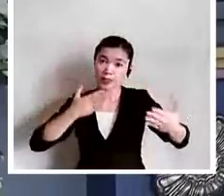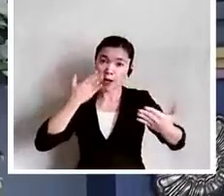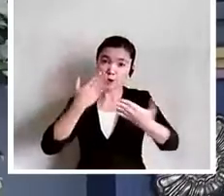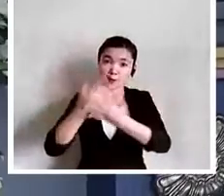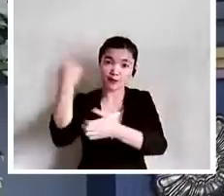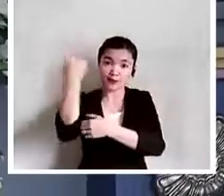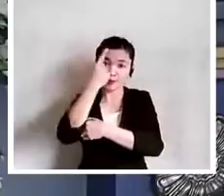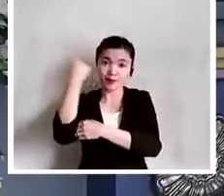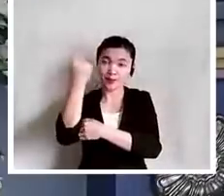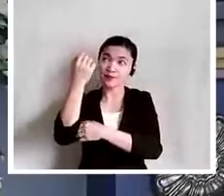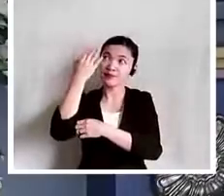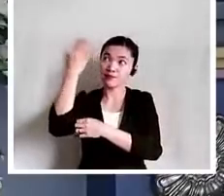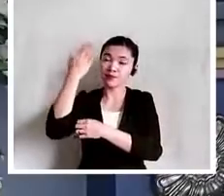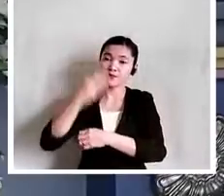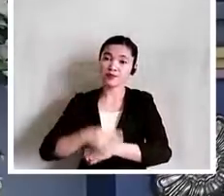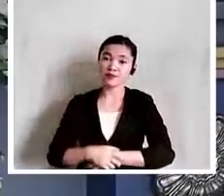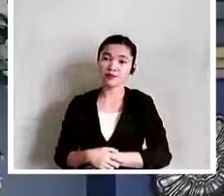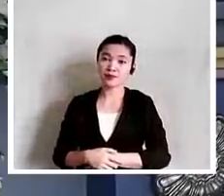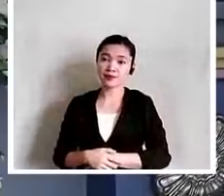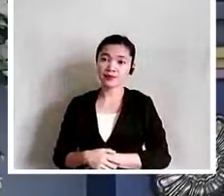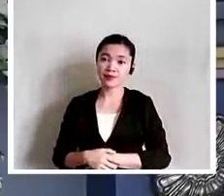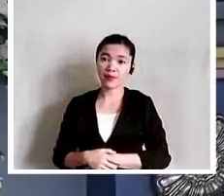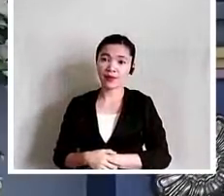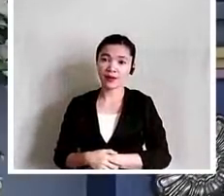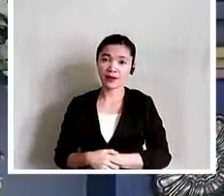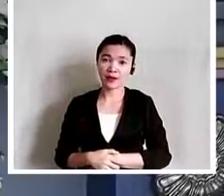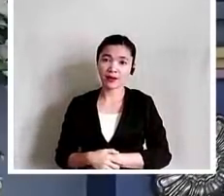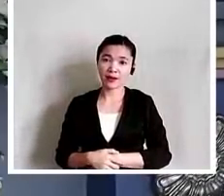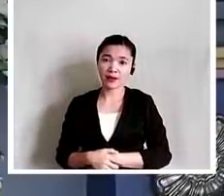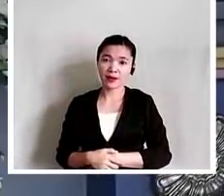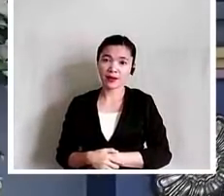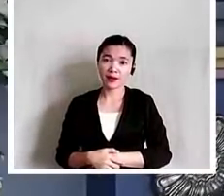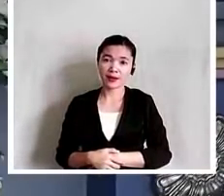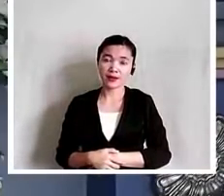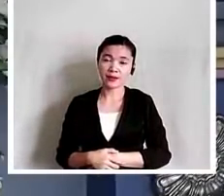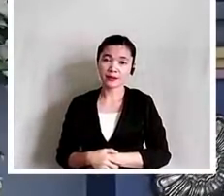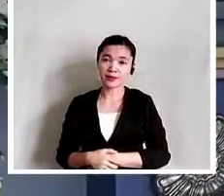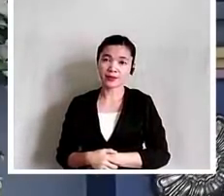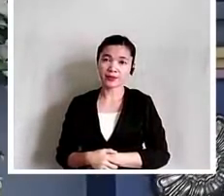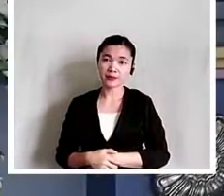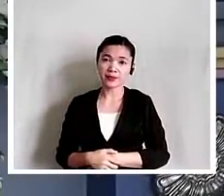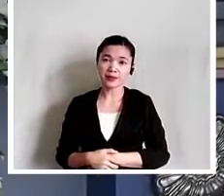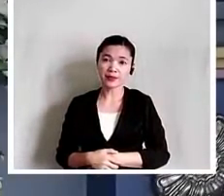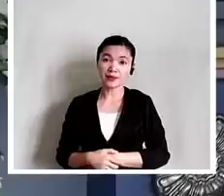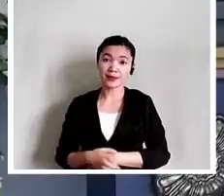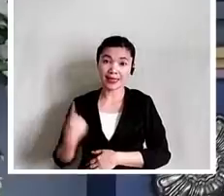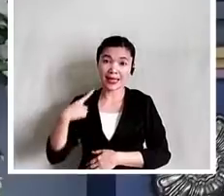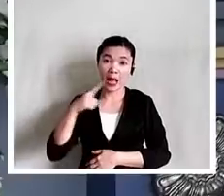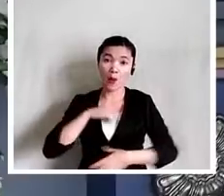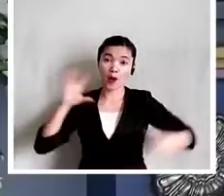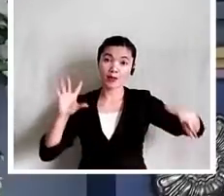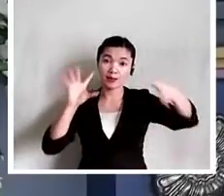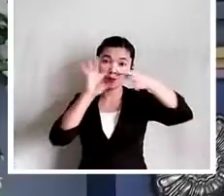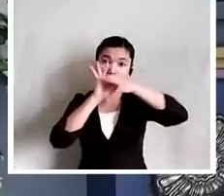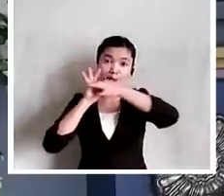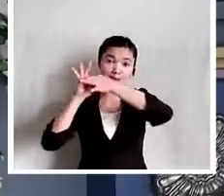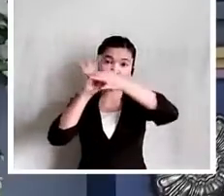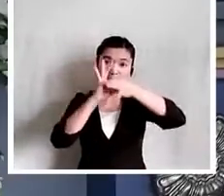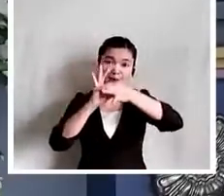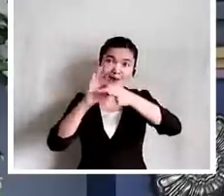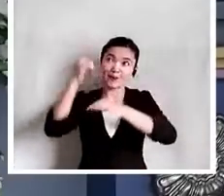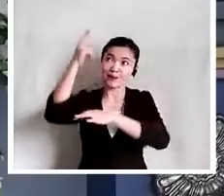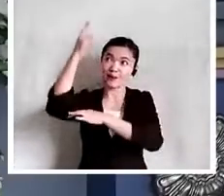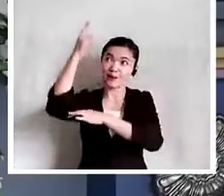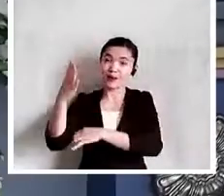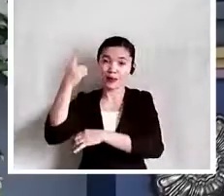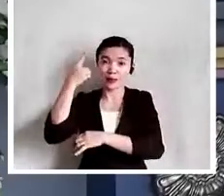God o ka na nga itong pag-auban sa iyong presensya. Because He is our